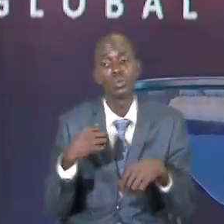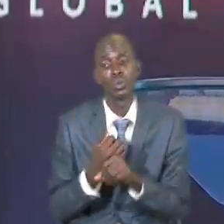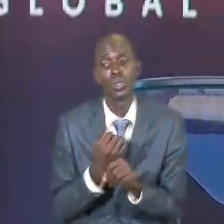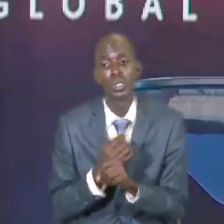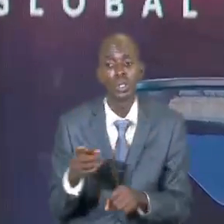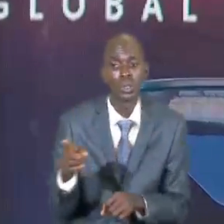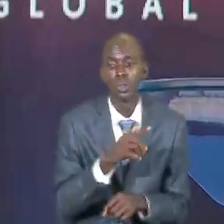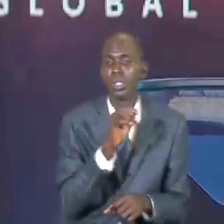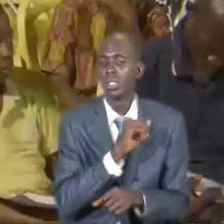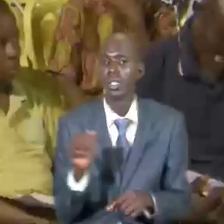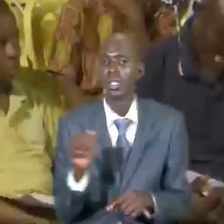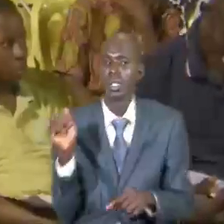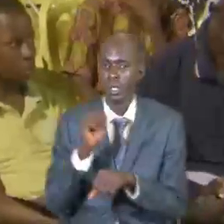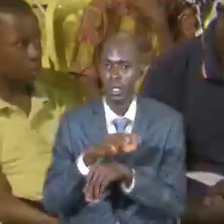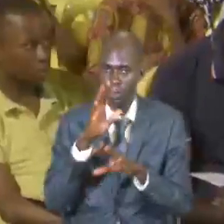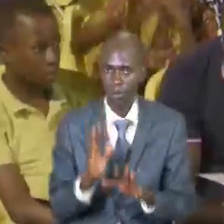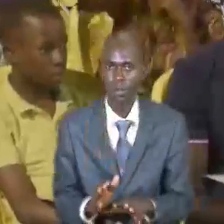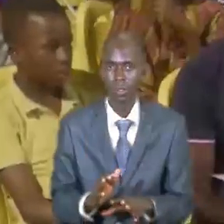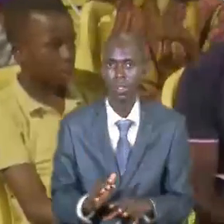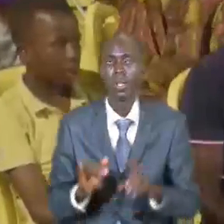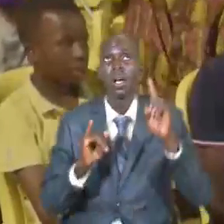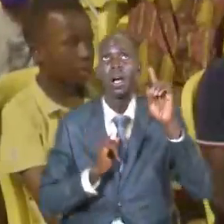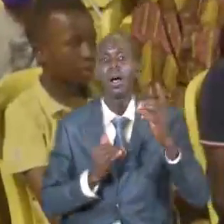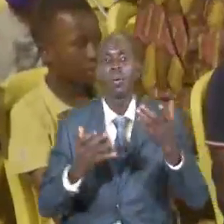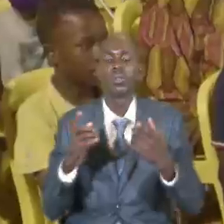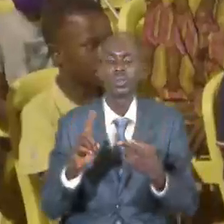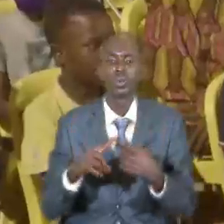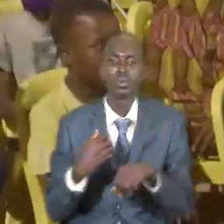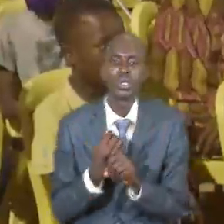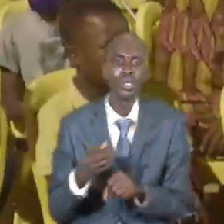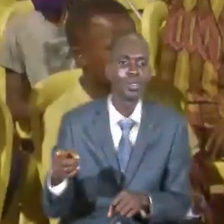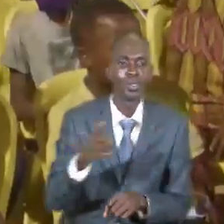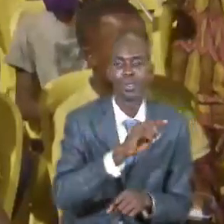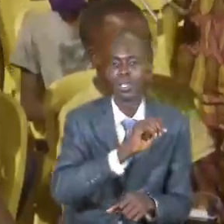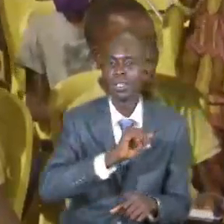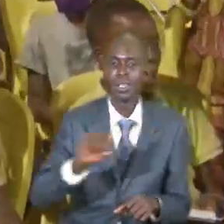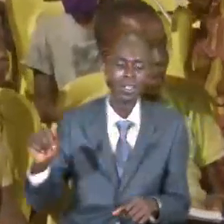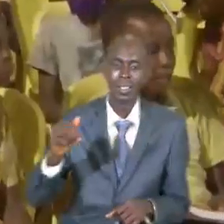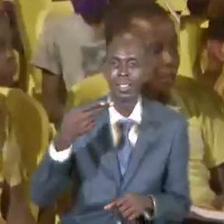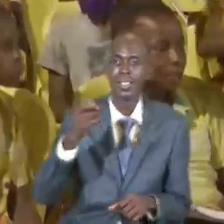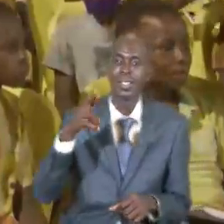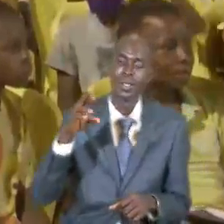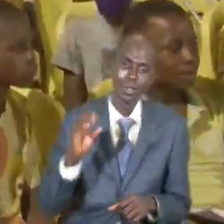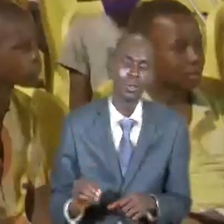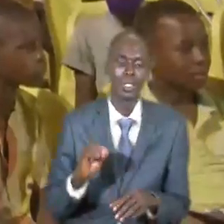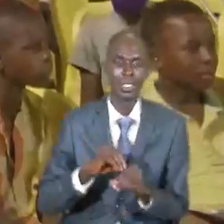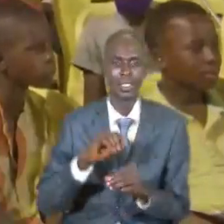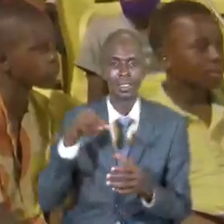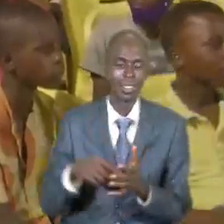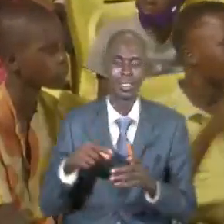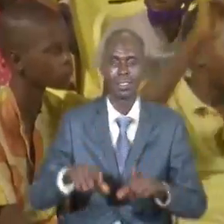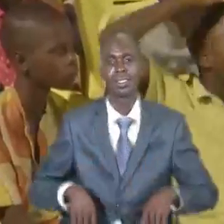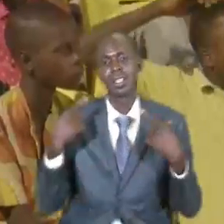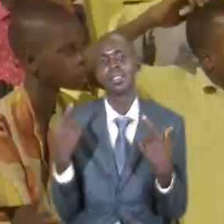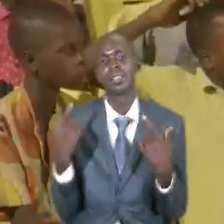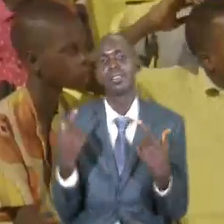understand. I want to make you a hero. A hero in this life. Well, we'll look at your